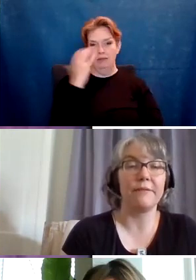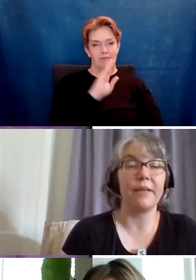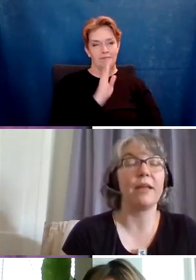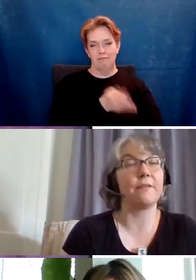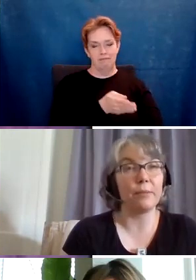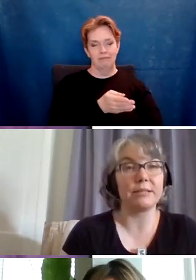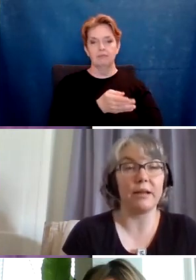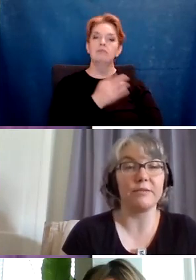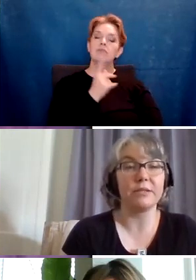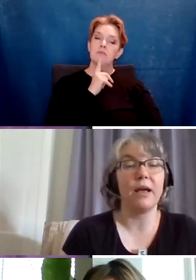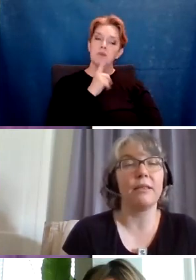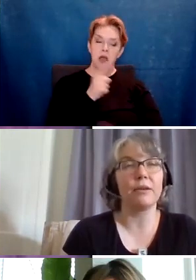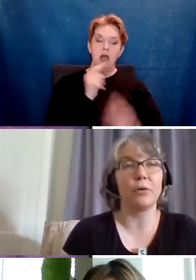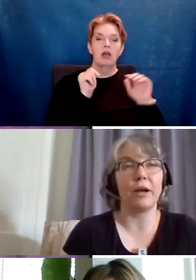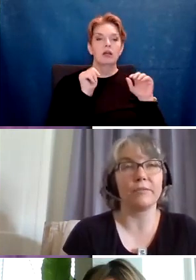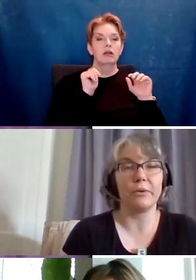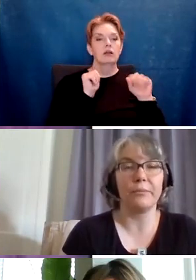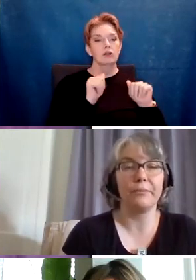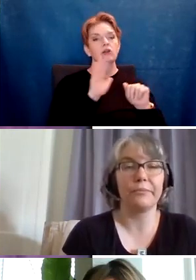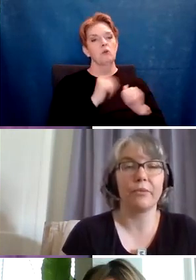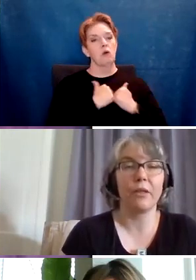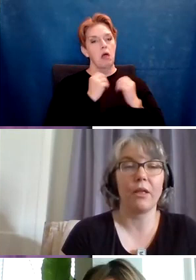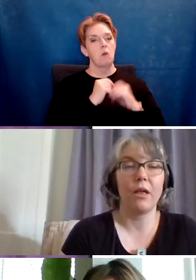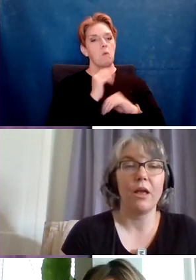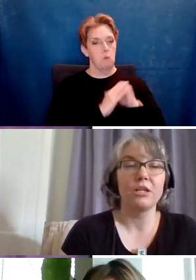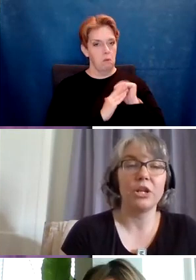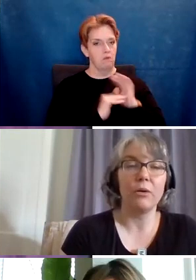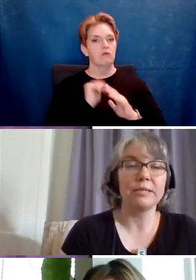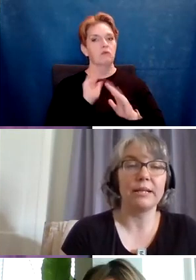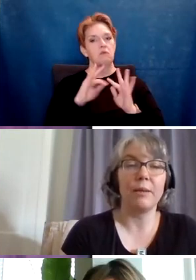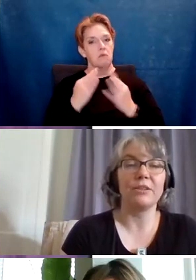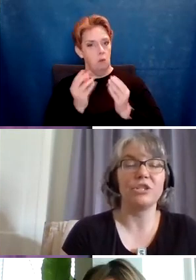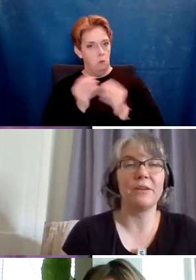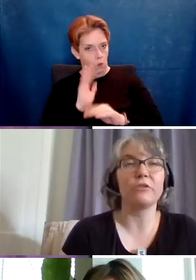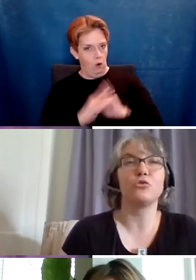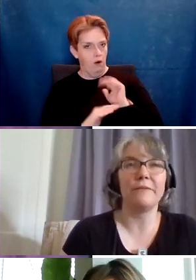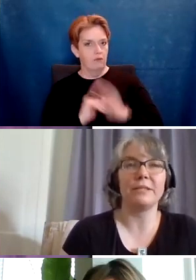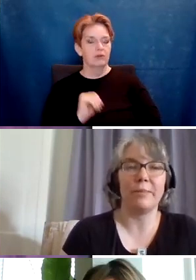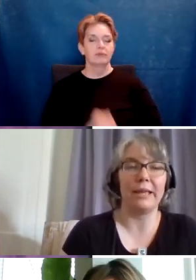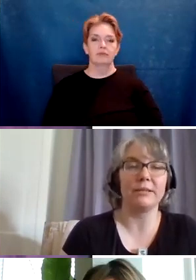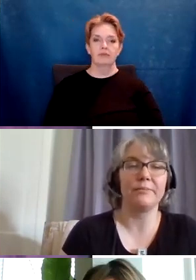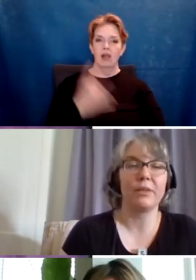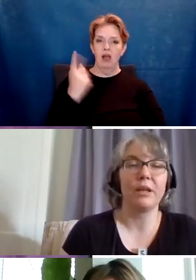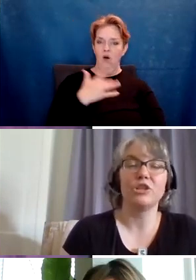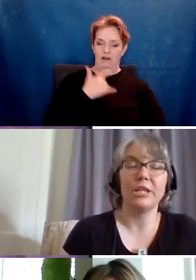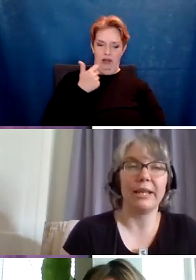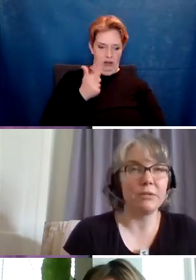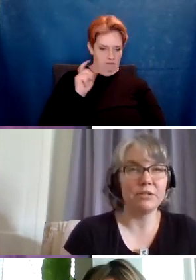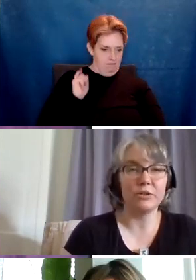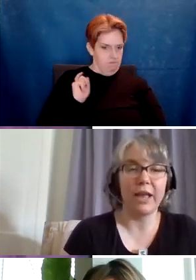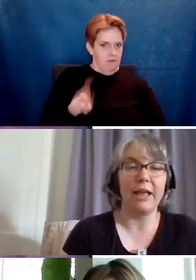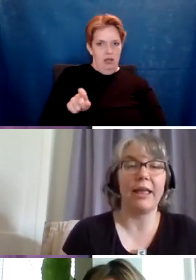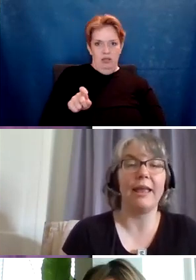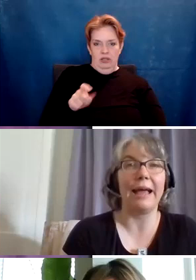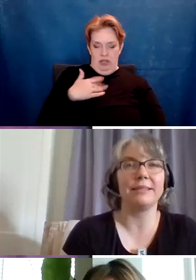her life and her family's lives a little more comfortable. She always claimed that she felt driven to paint. She had